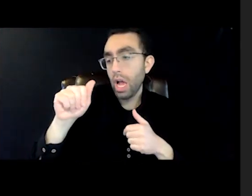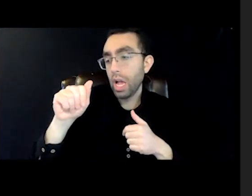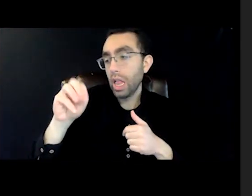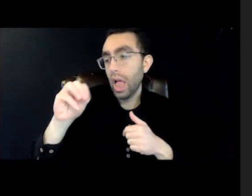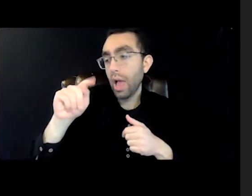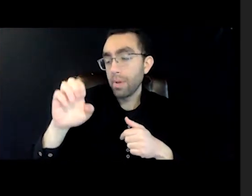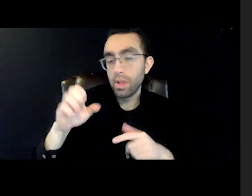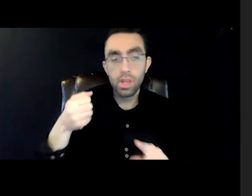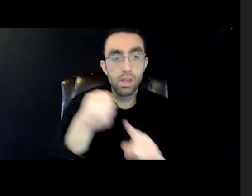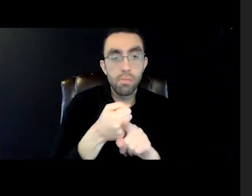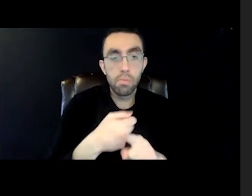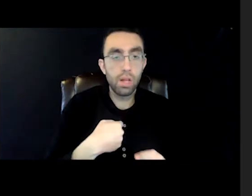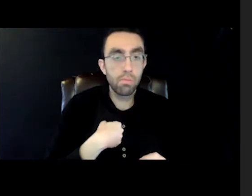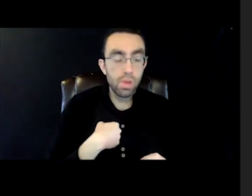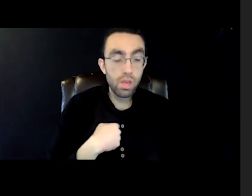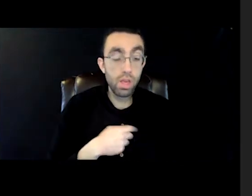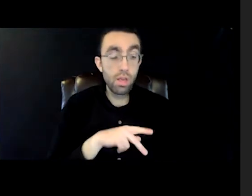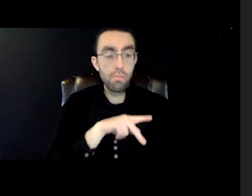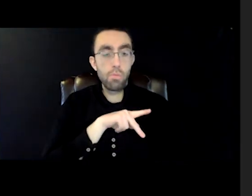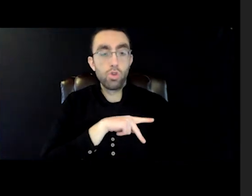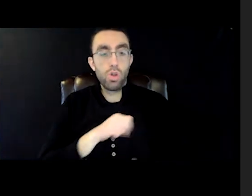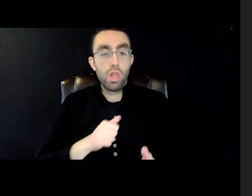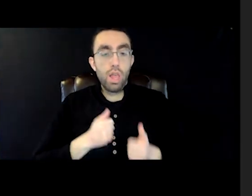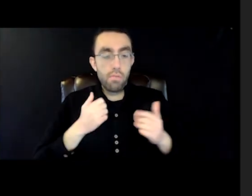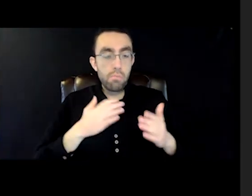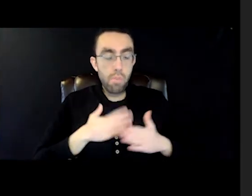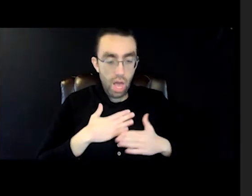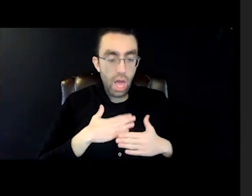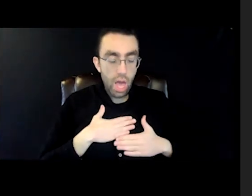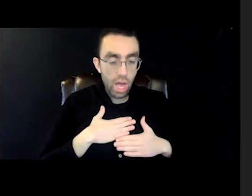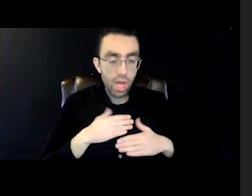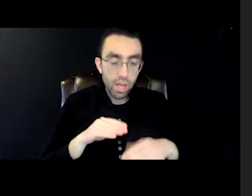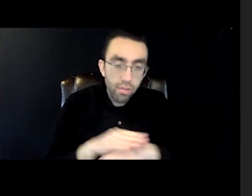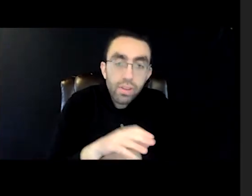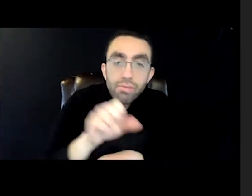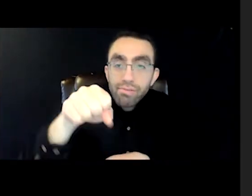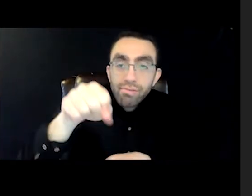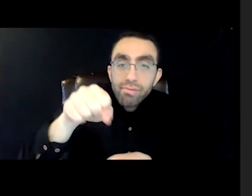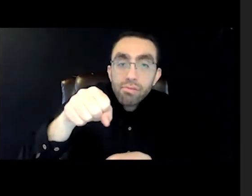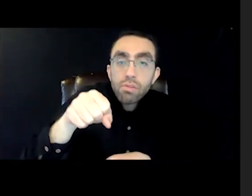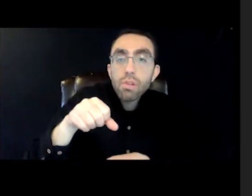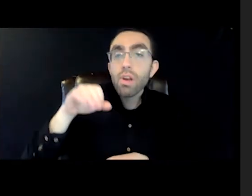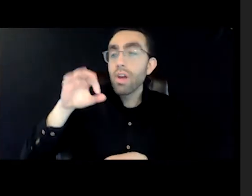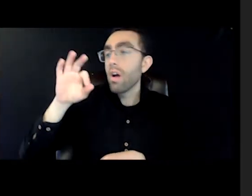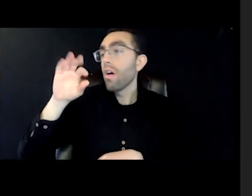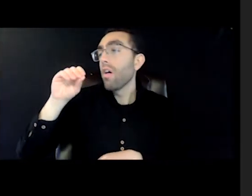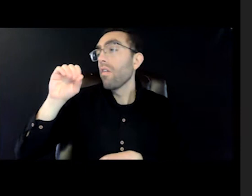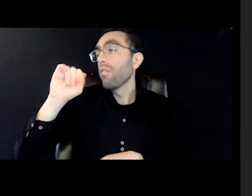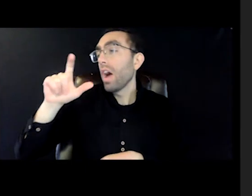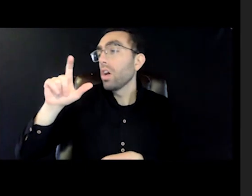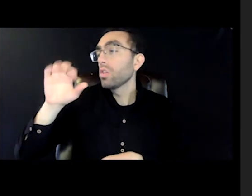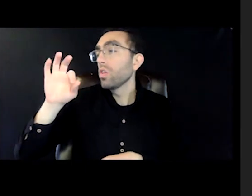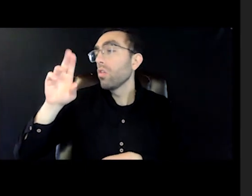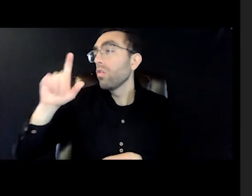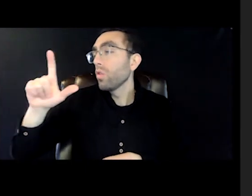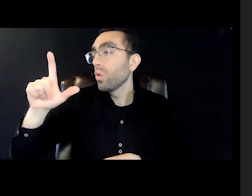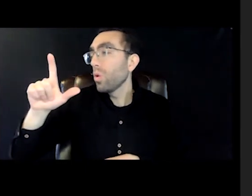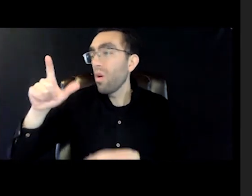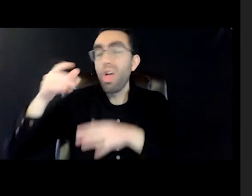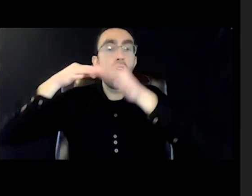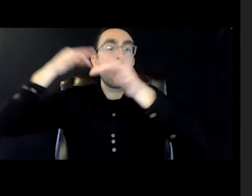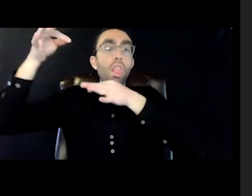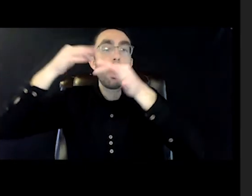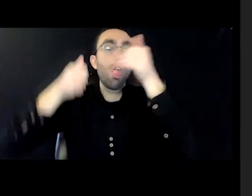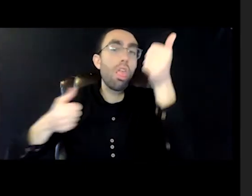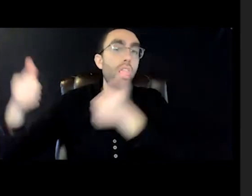is personal to us. And I think that that has been a weapon of the fossil fuel industry to make us feel like, so many of us feel like, this